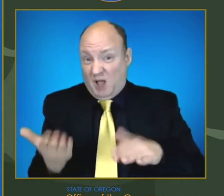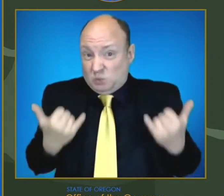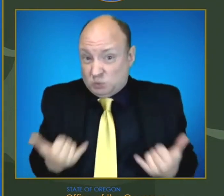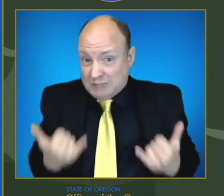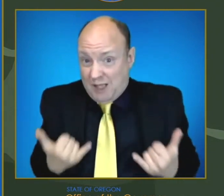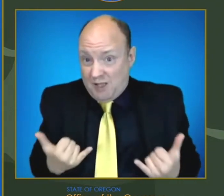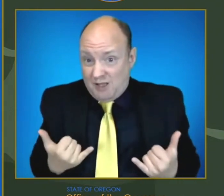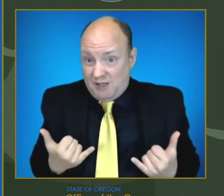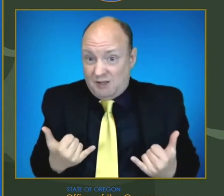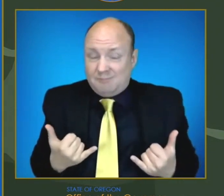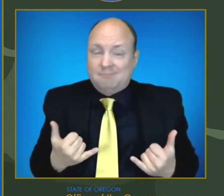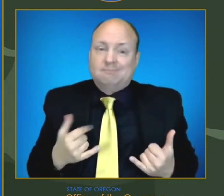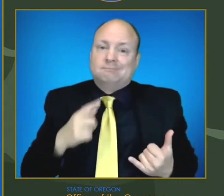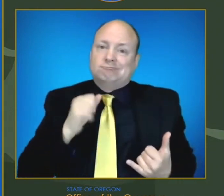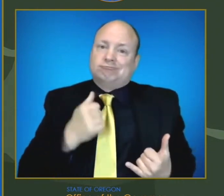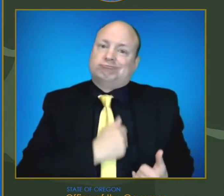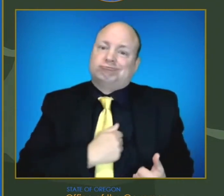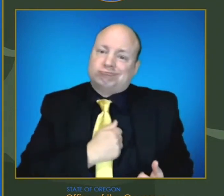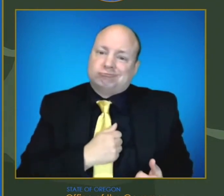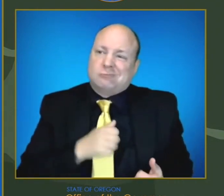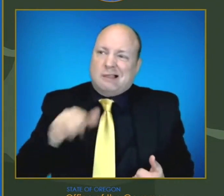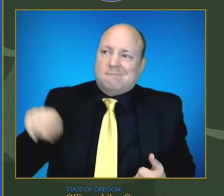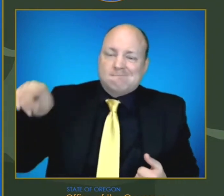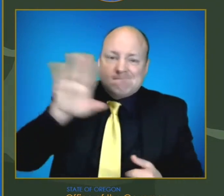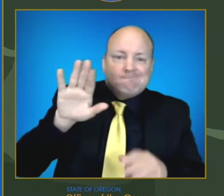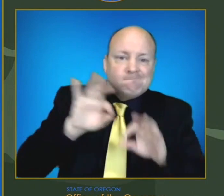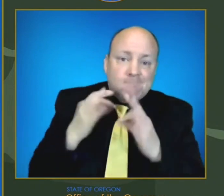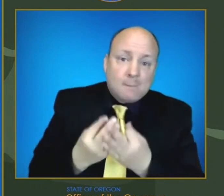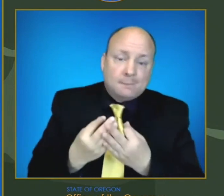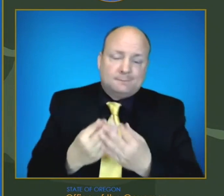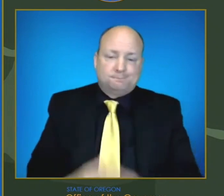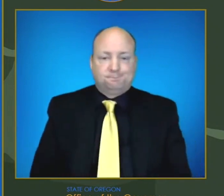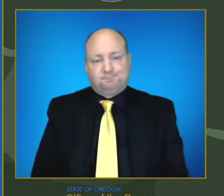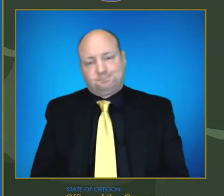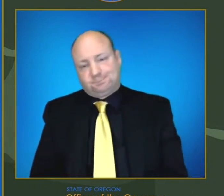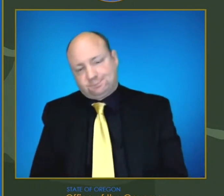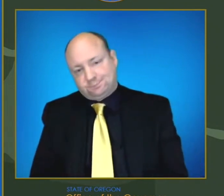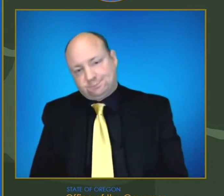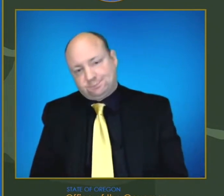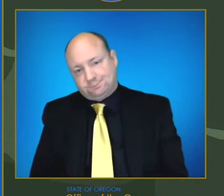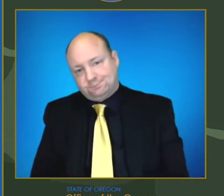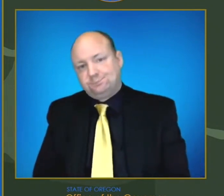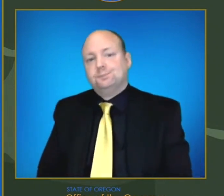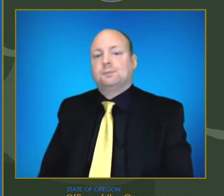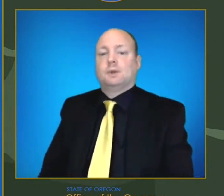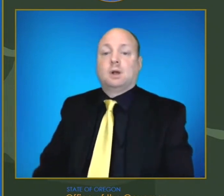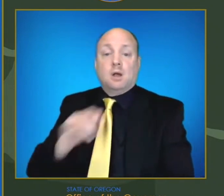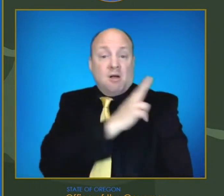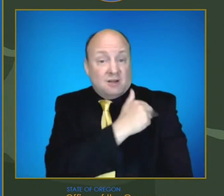As of today, there are 285 COVID-19 positive patients in Oregon's hospitals.